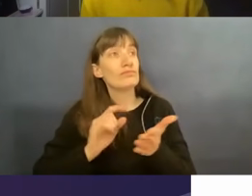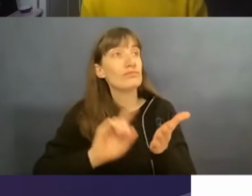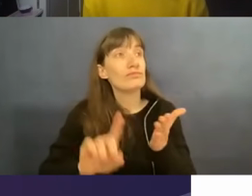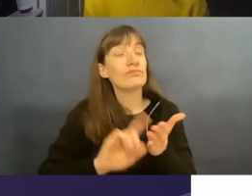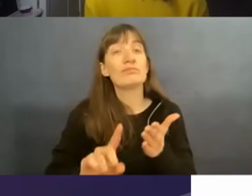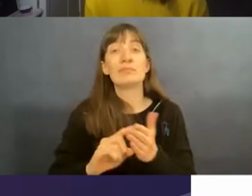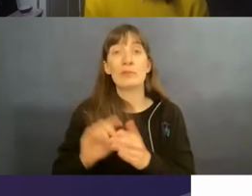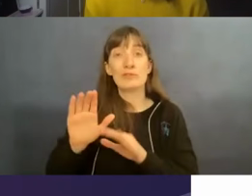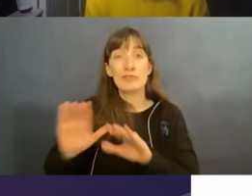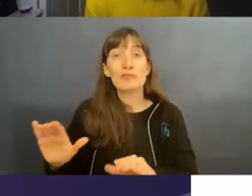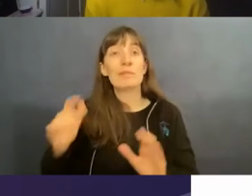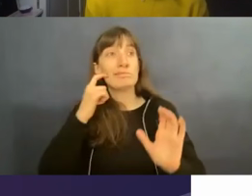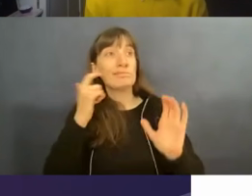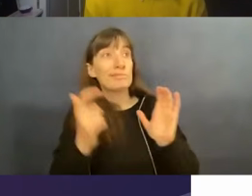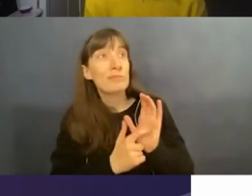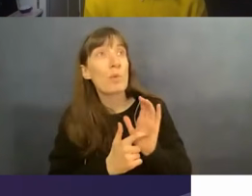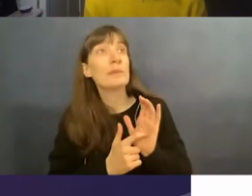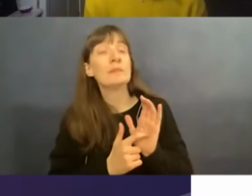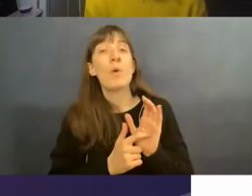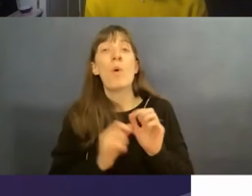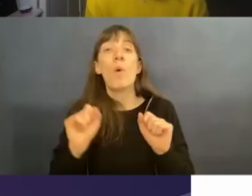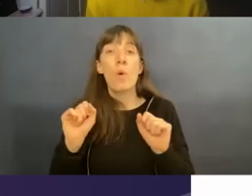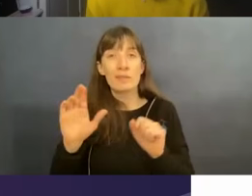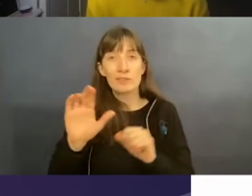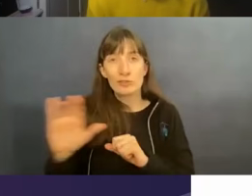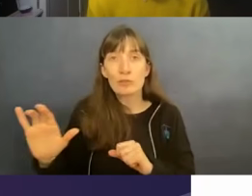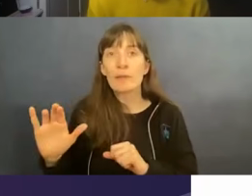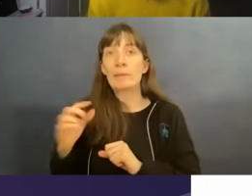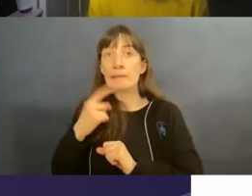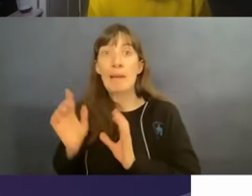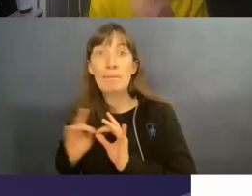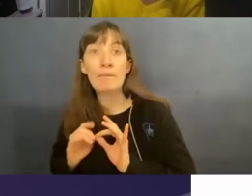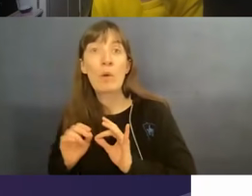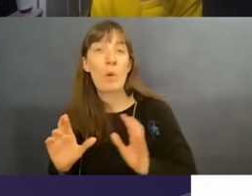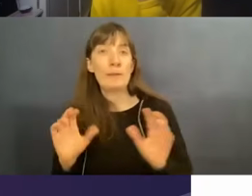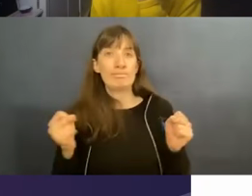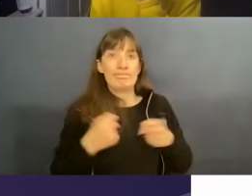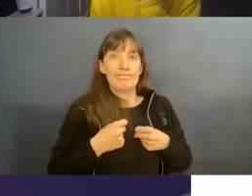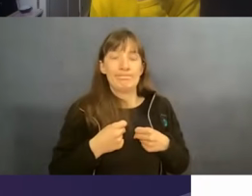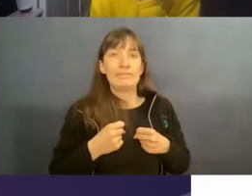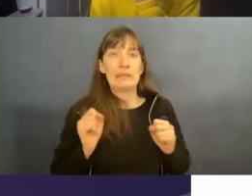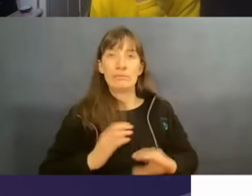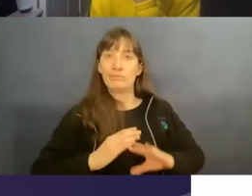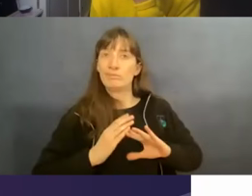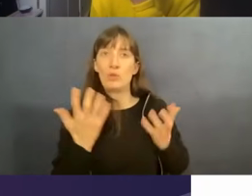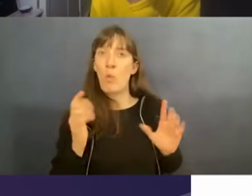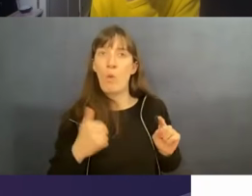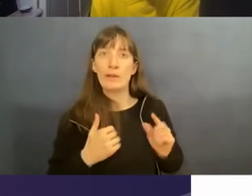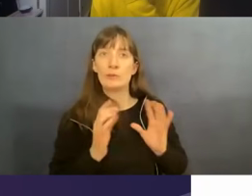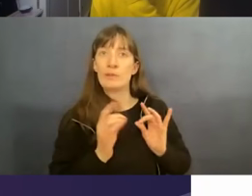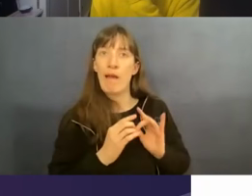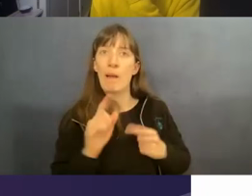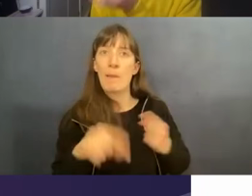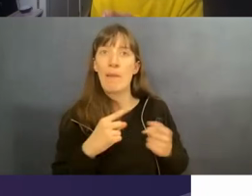of if they are experiencing abuse in the home, what are things that can prevent them from telling someone else of what's happening? And